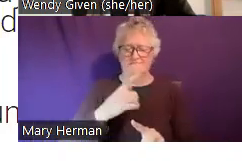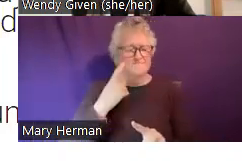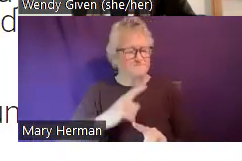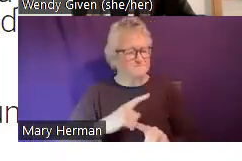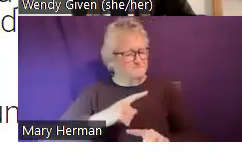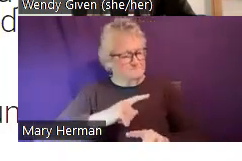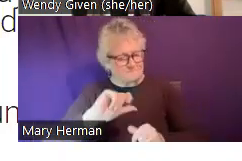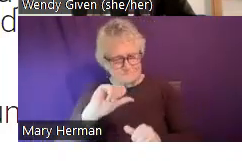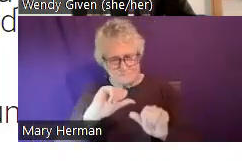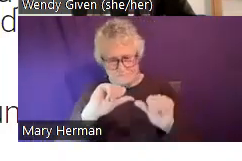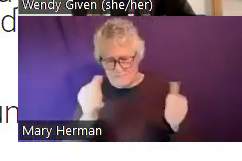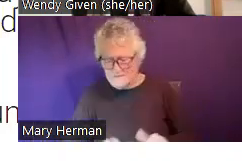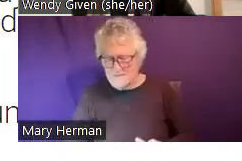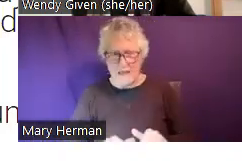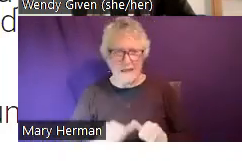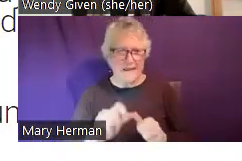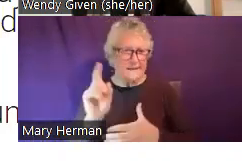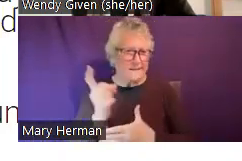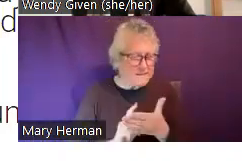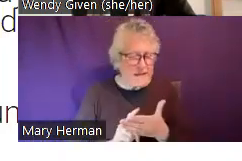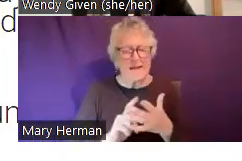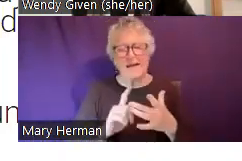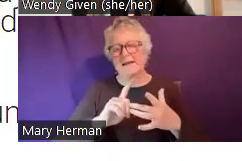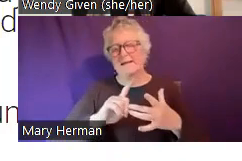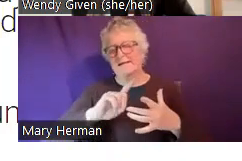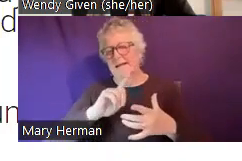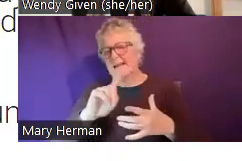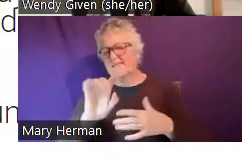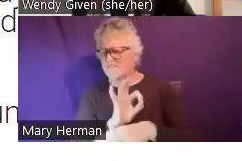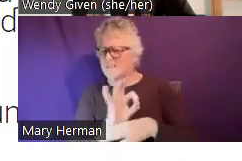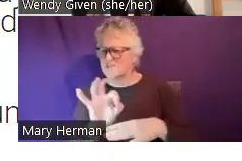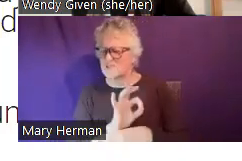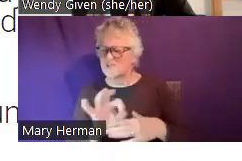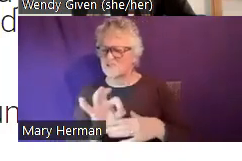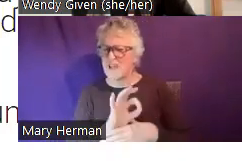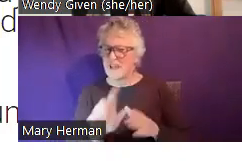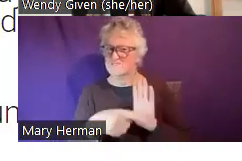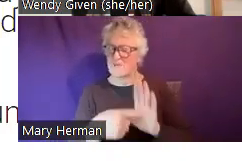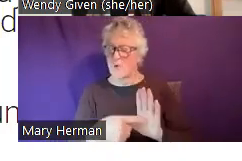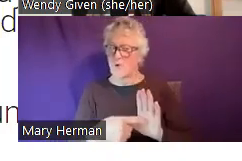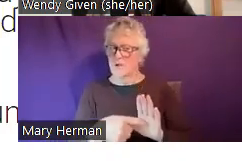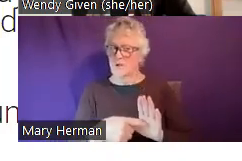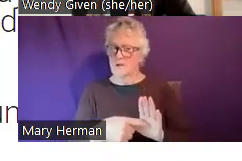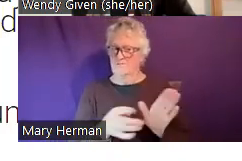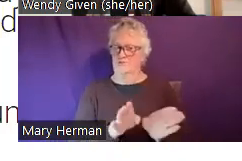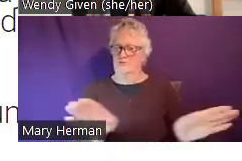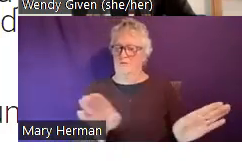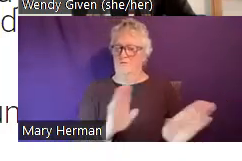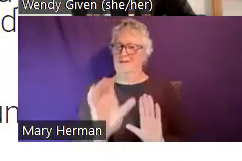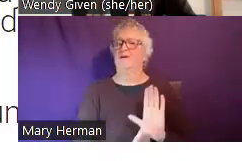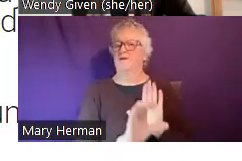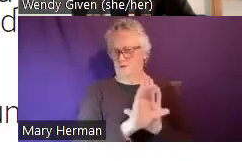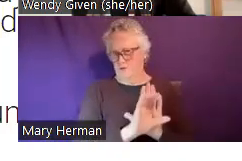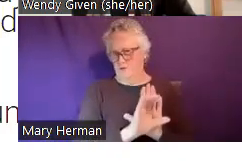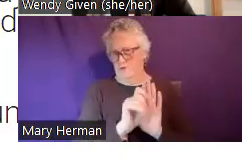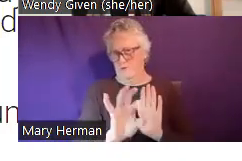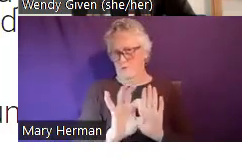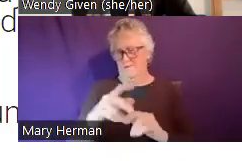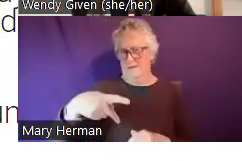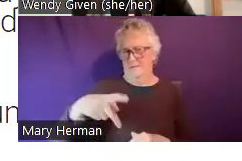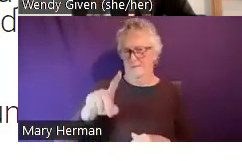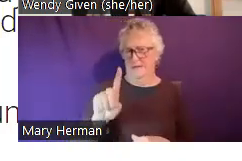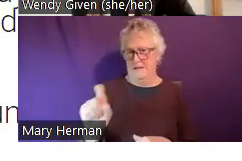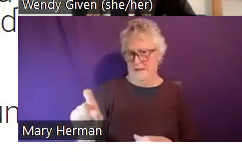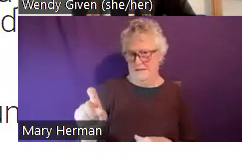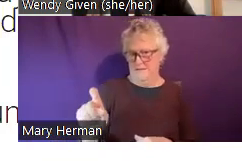factors and features supporting the general character of the Port and PDX. And the artwork should also, of course,